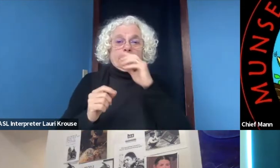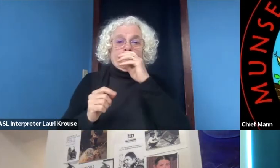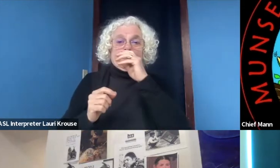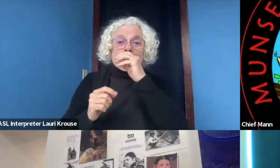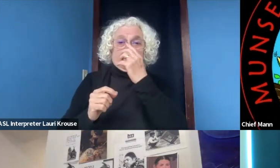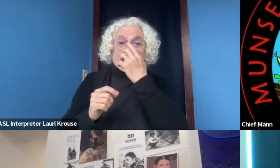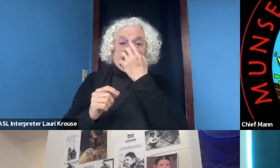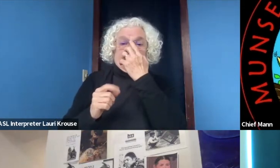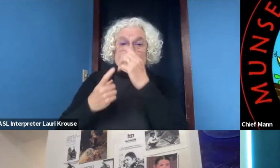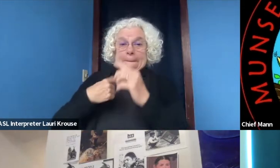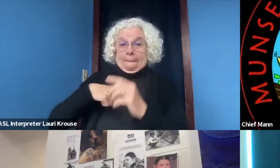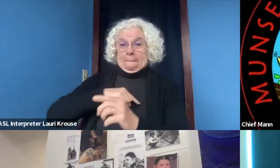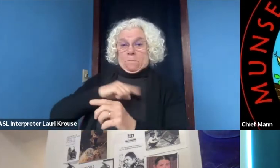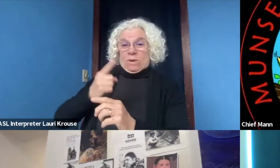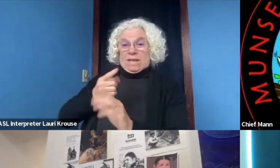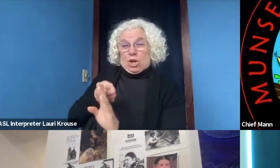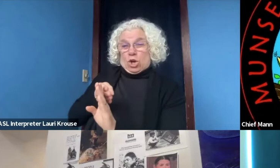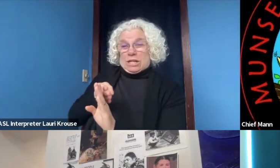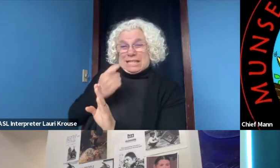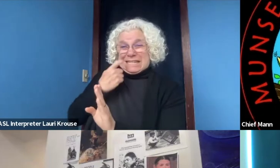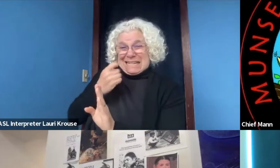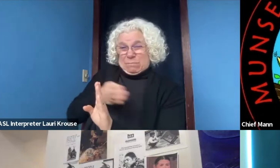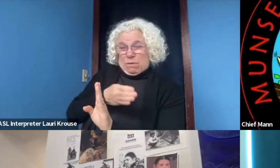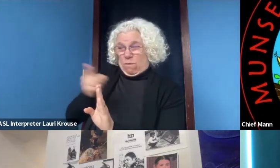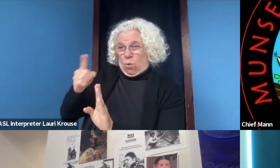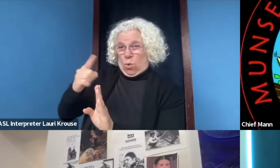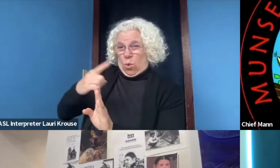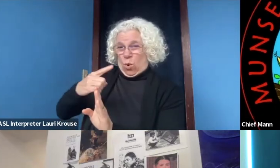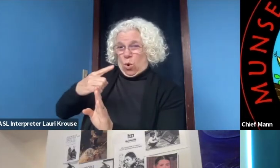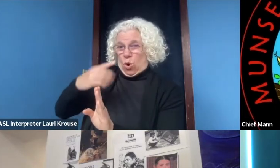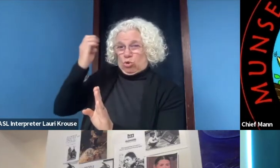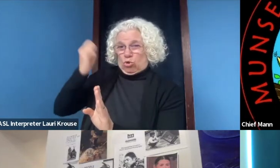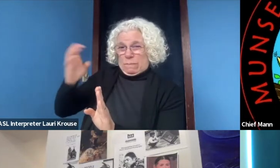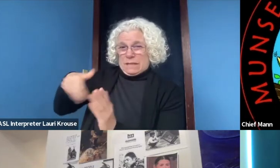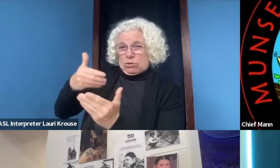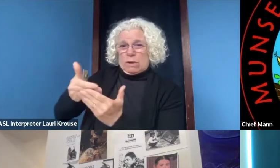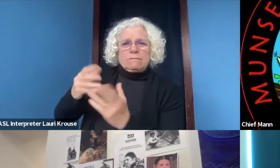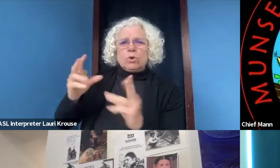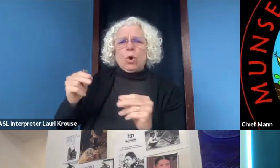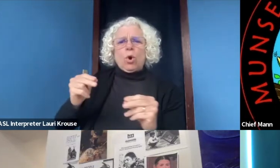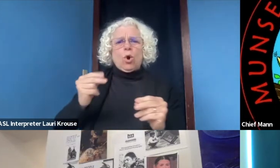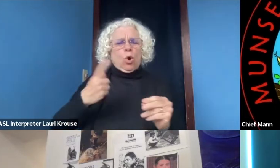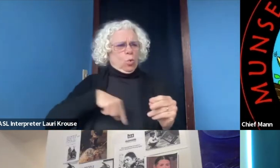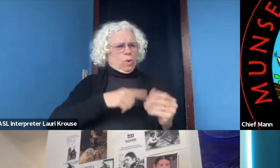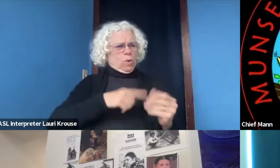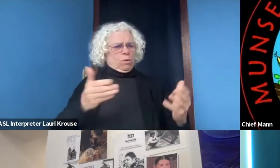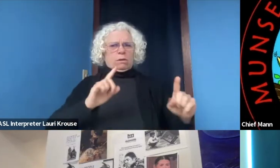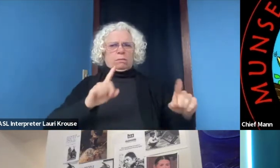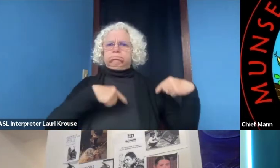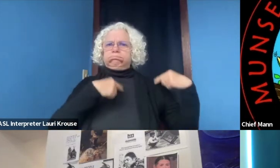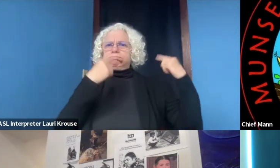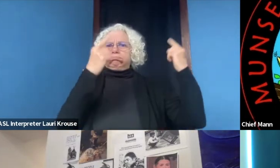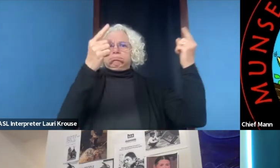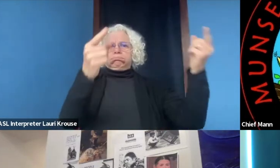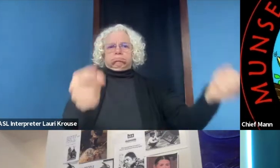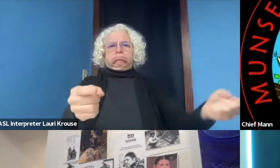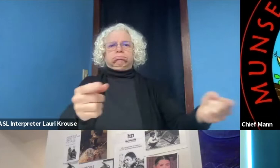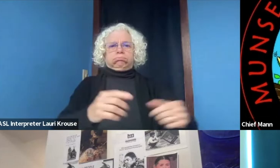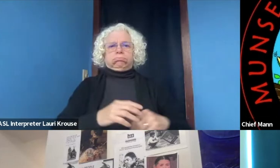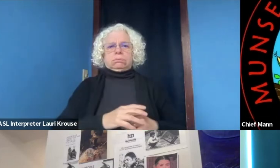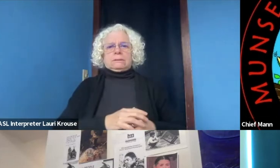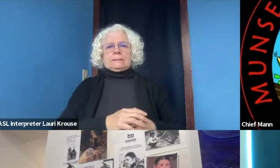the European. This is where we evolved over time, over generations and generations that